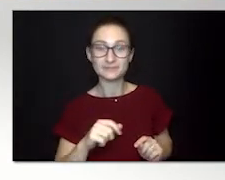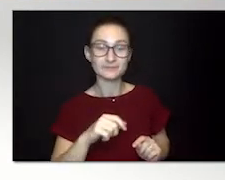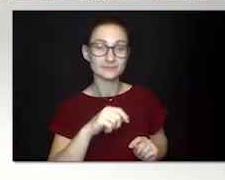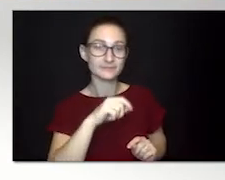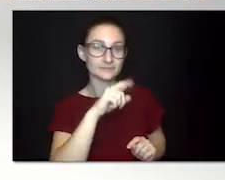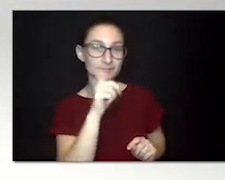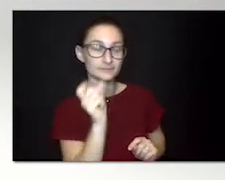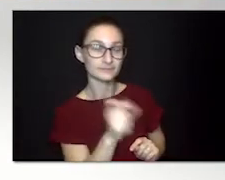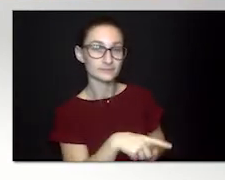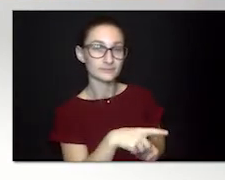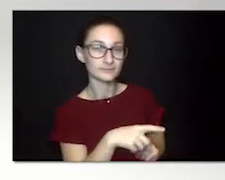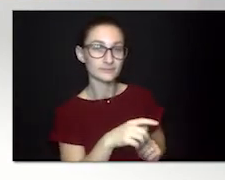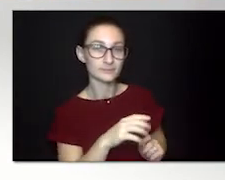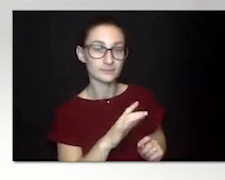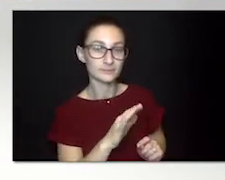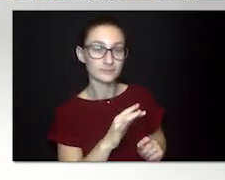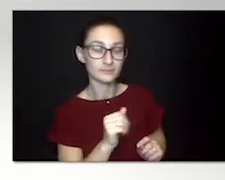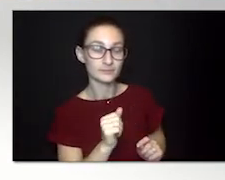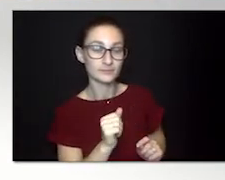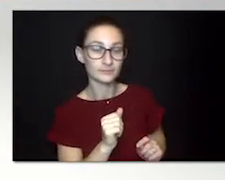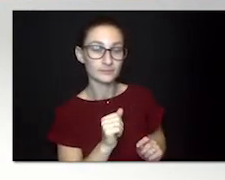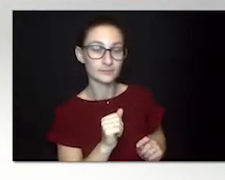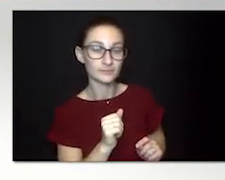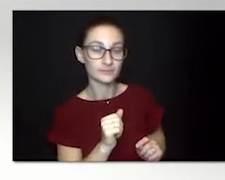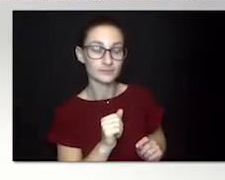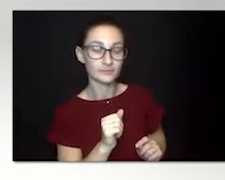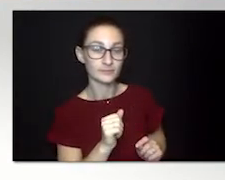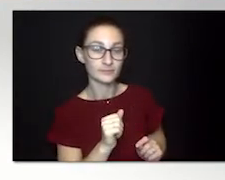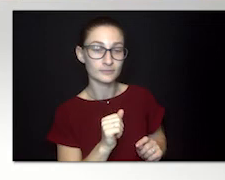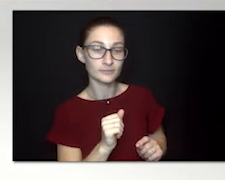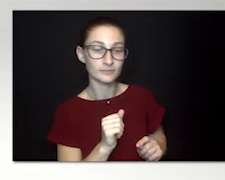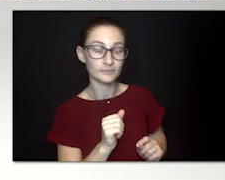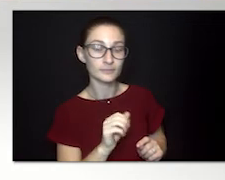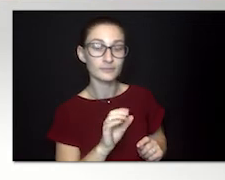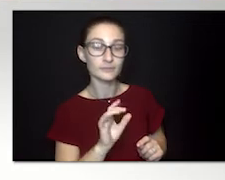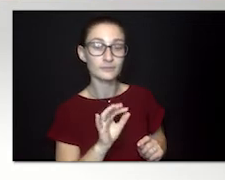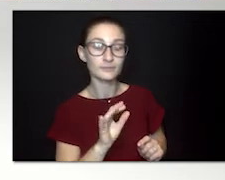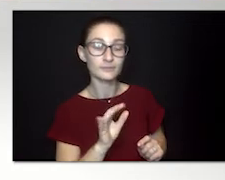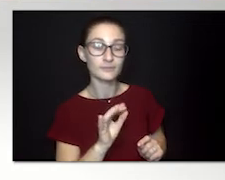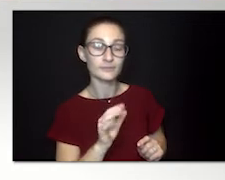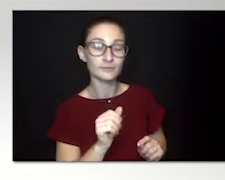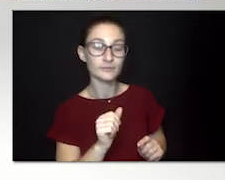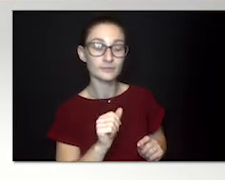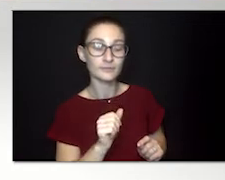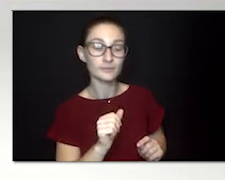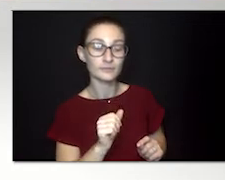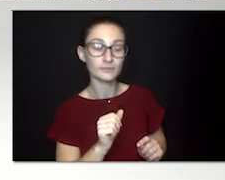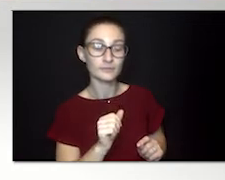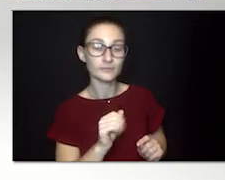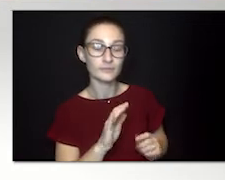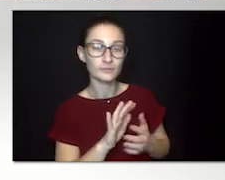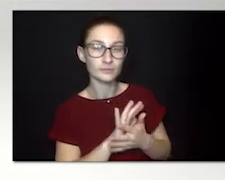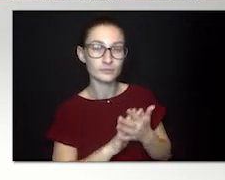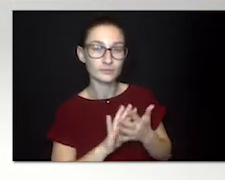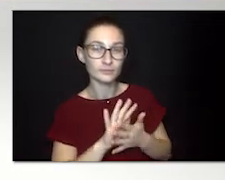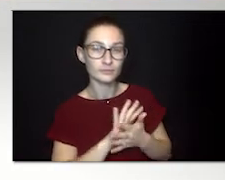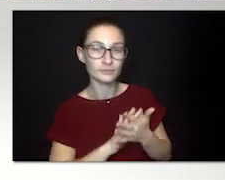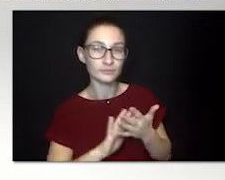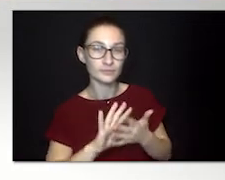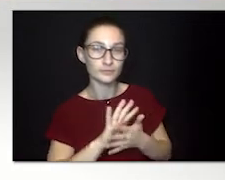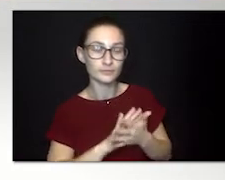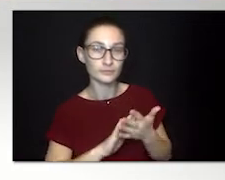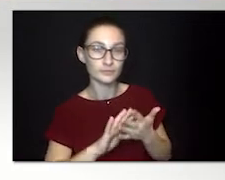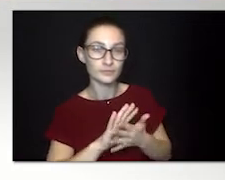I actually have two kind of questions. One, if you have a power of attorney before